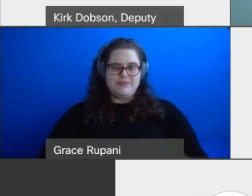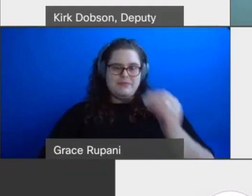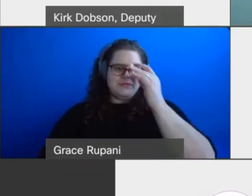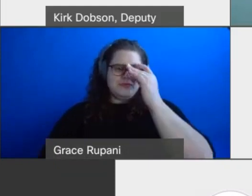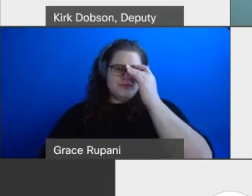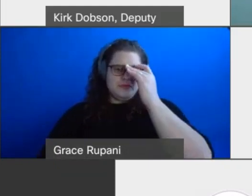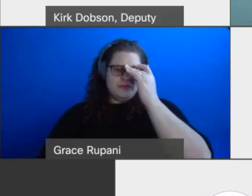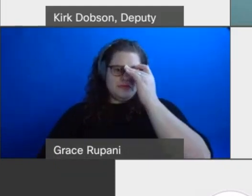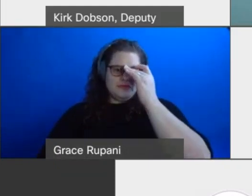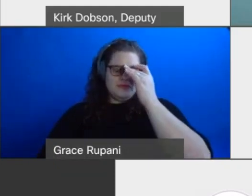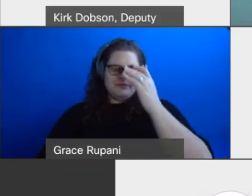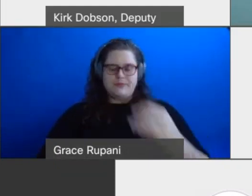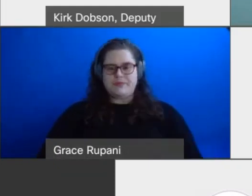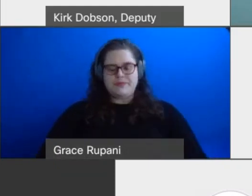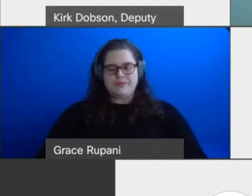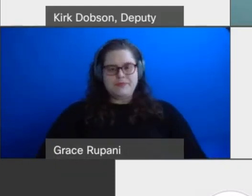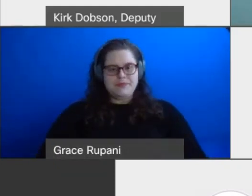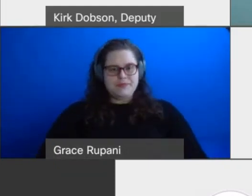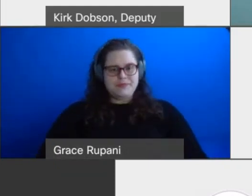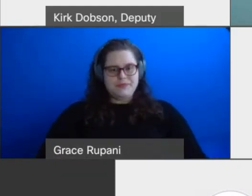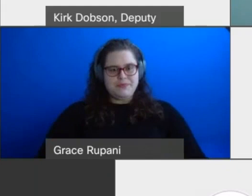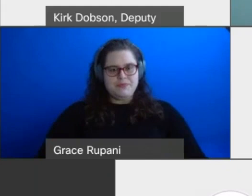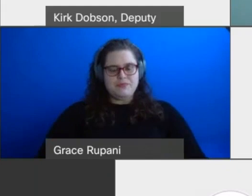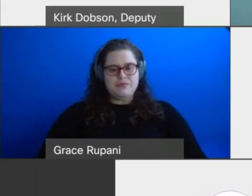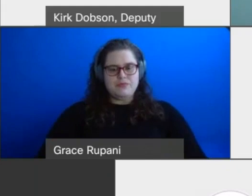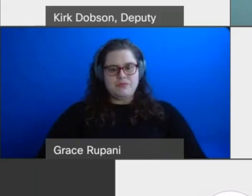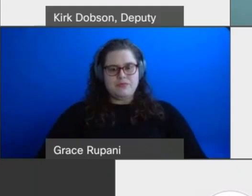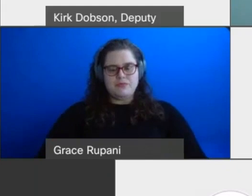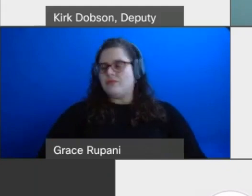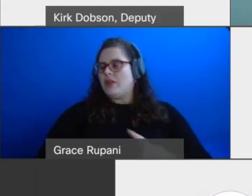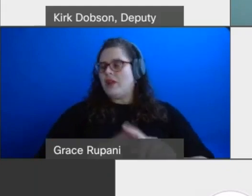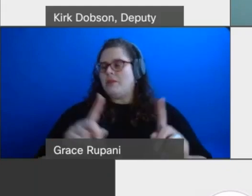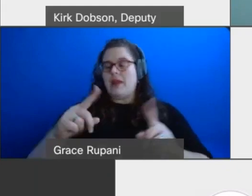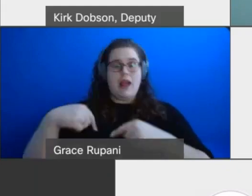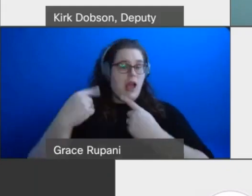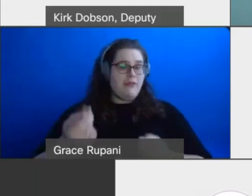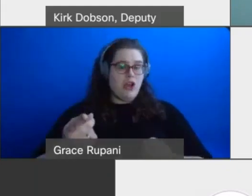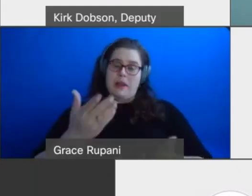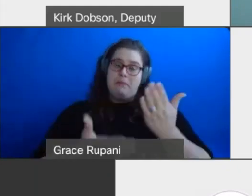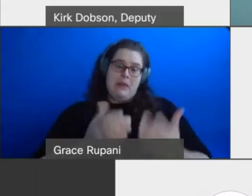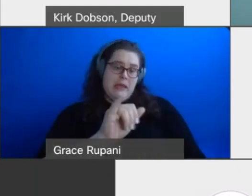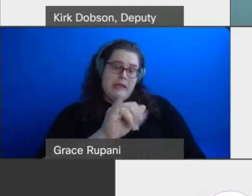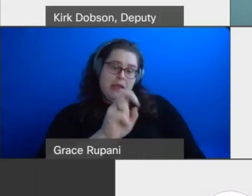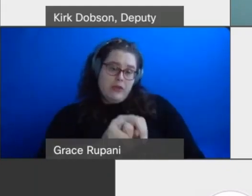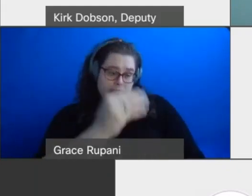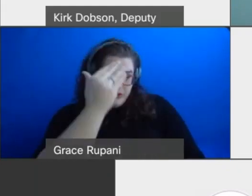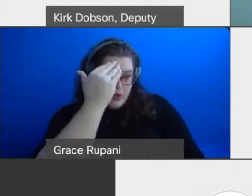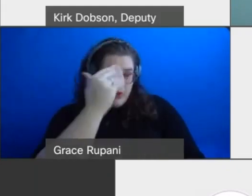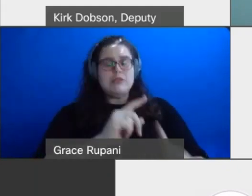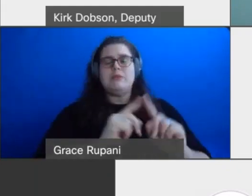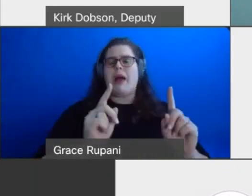But there hasn't been, I mean, there hasn't been that I've heard, and perhaps Karen, you could share if you've heard any sort